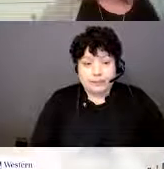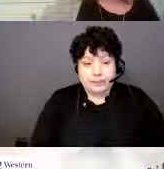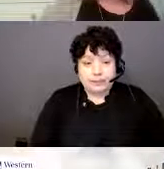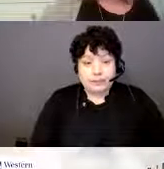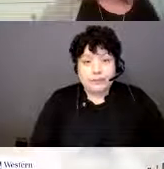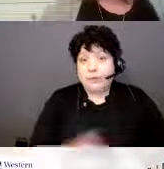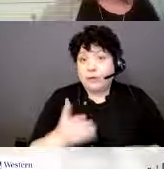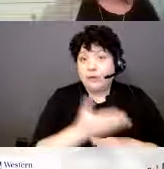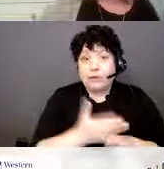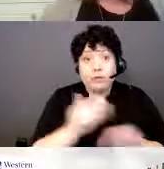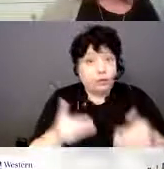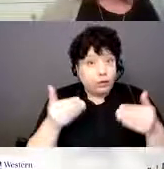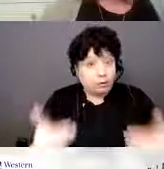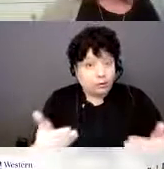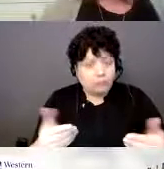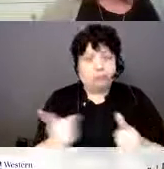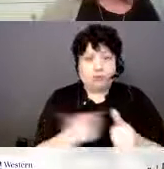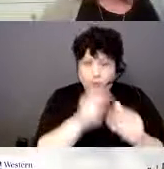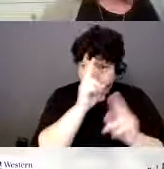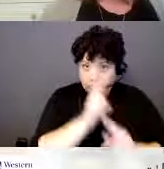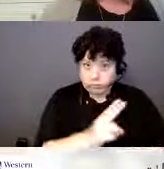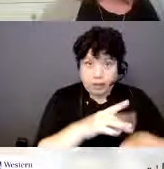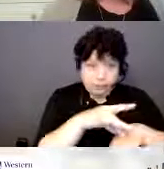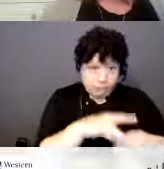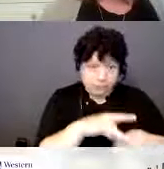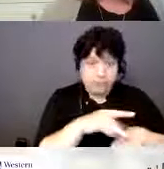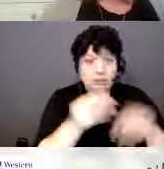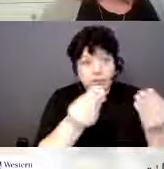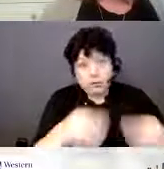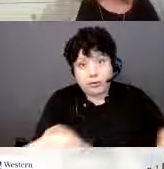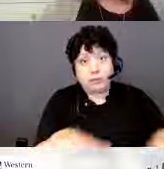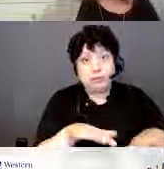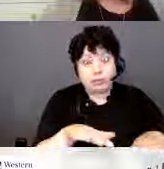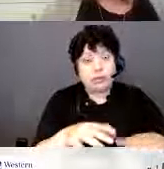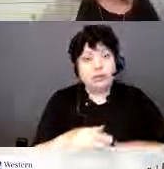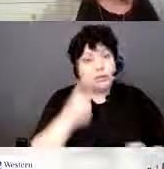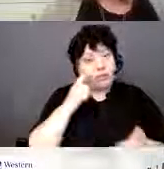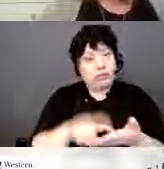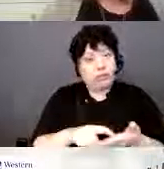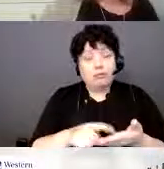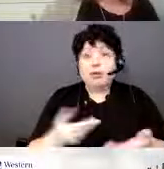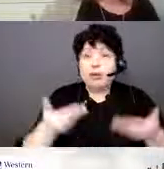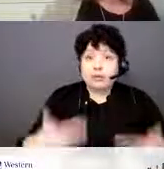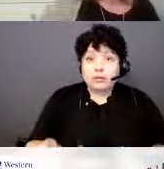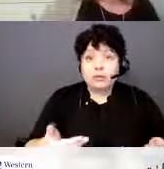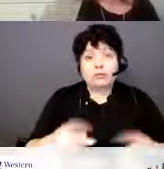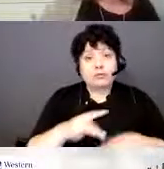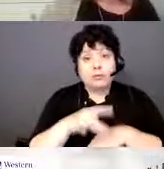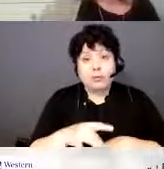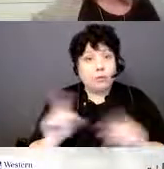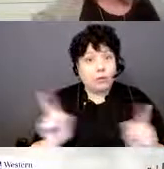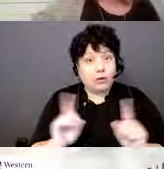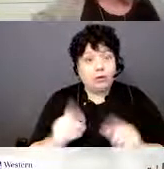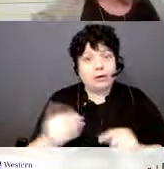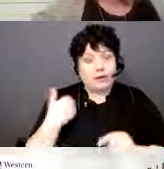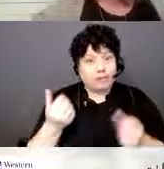So before we begin, I'd like to give our land acknowledgement. We acknowledge that we gather on the traditional territory of a number